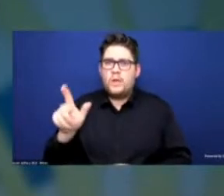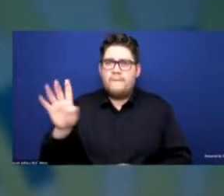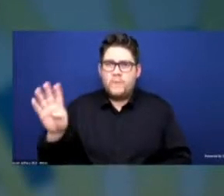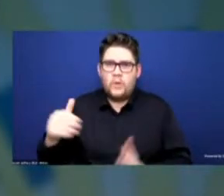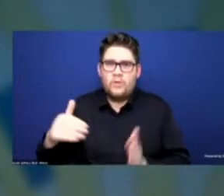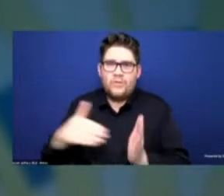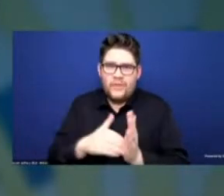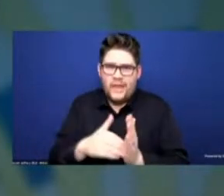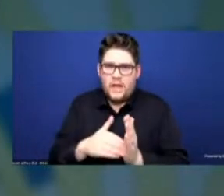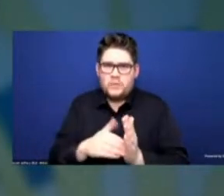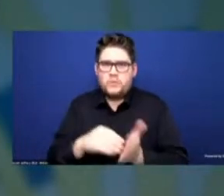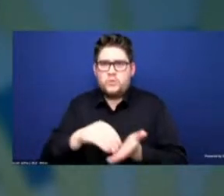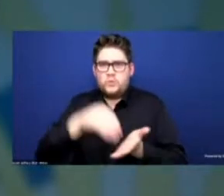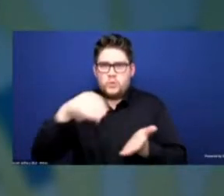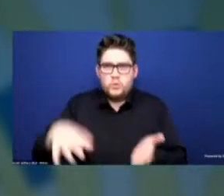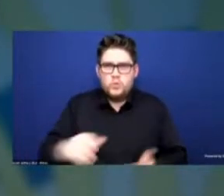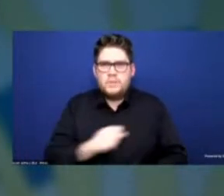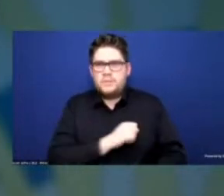So it was excluding